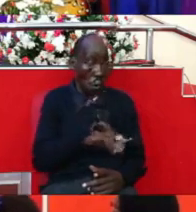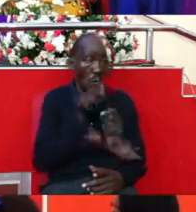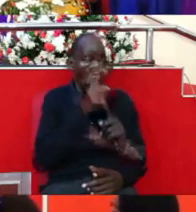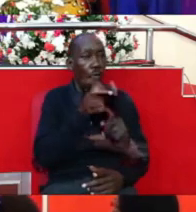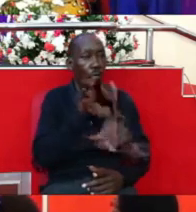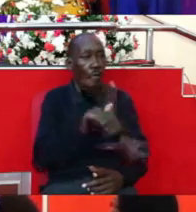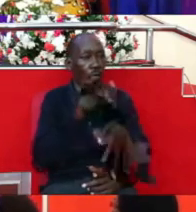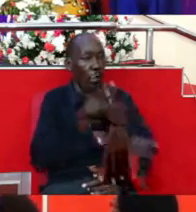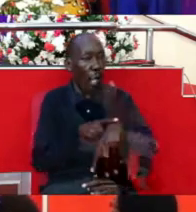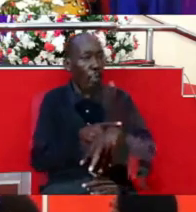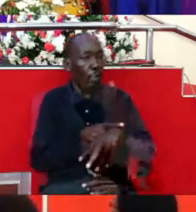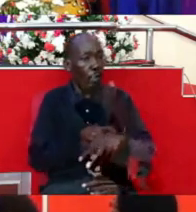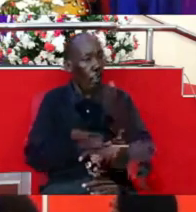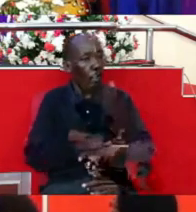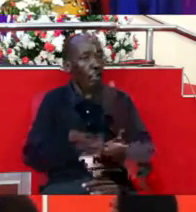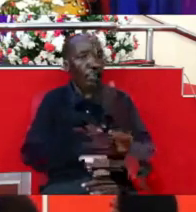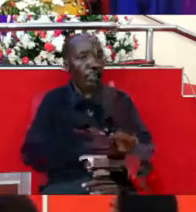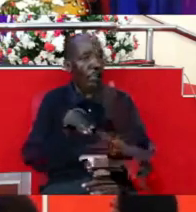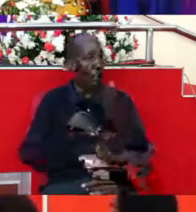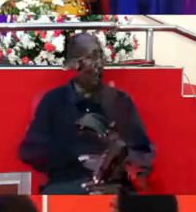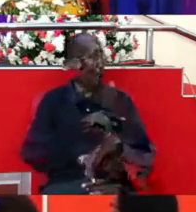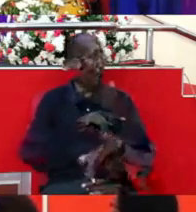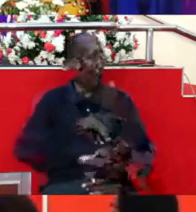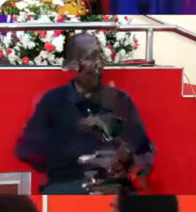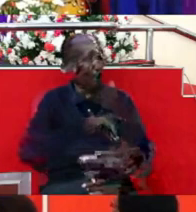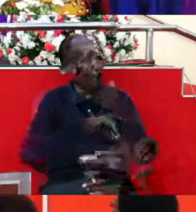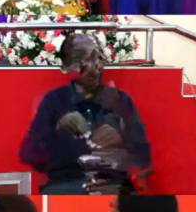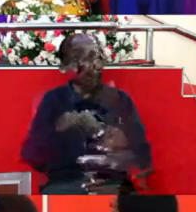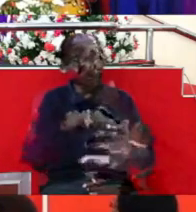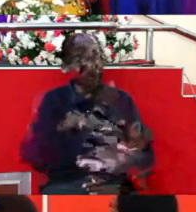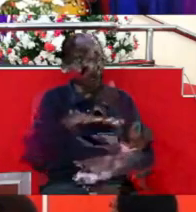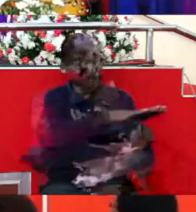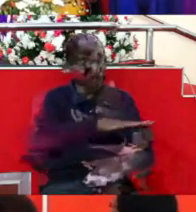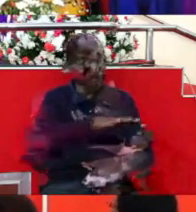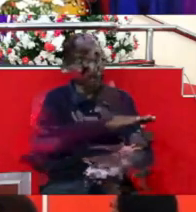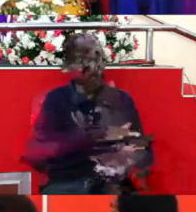a swell, a scoop of ground, and claimed it.